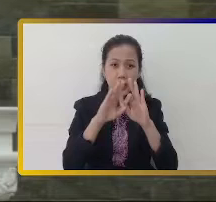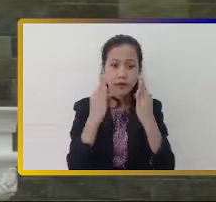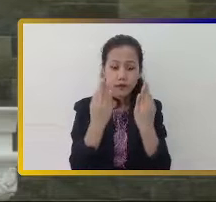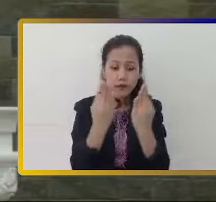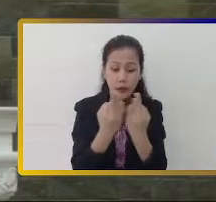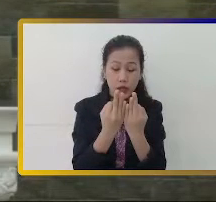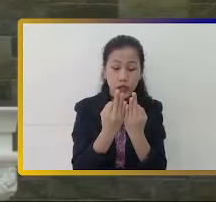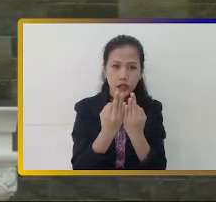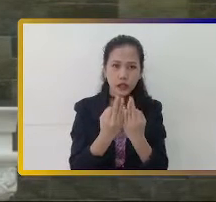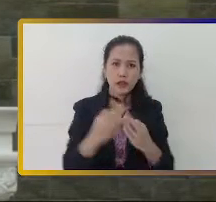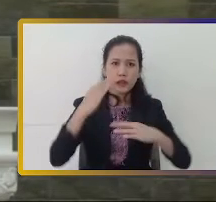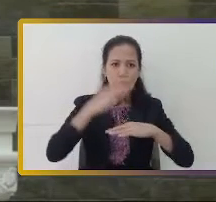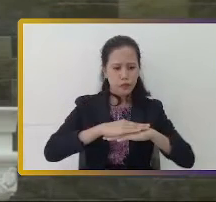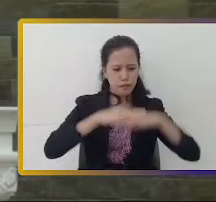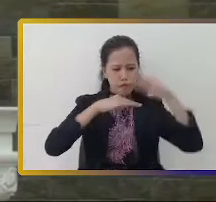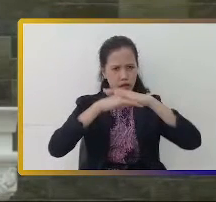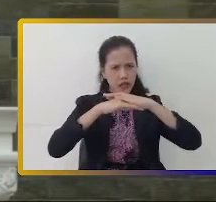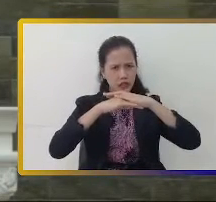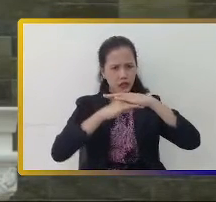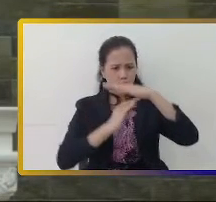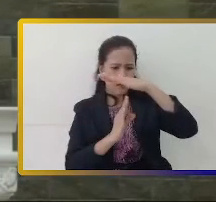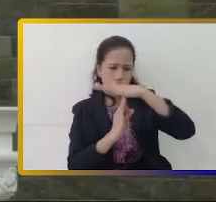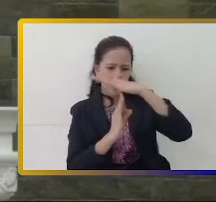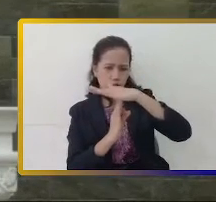established by Google.